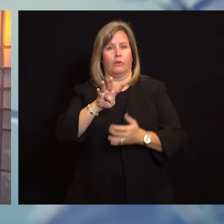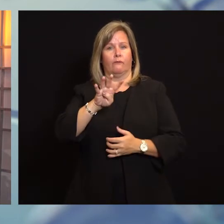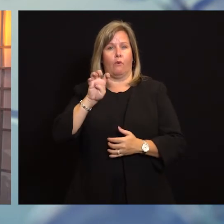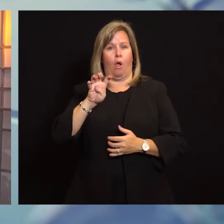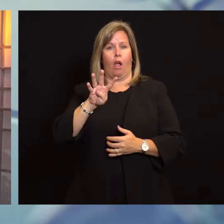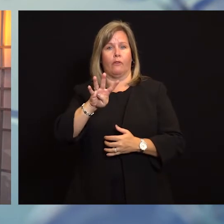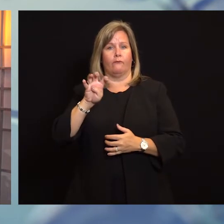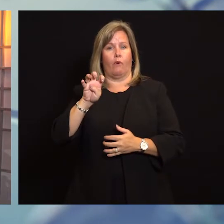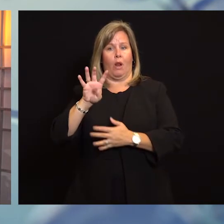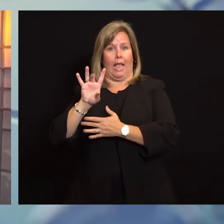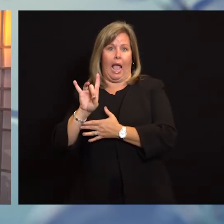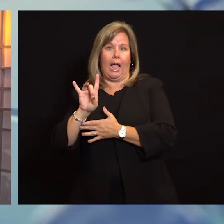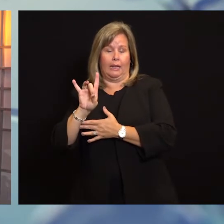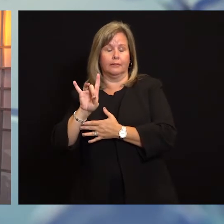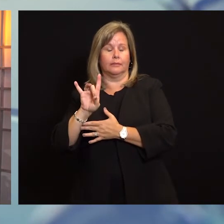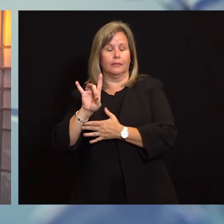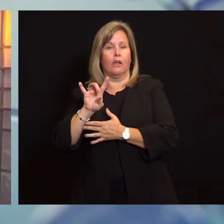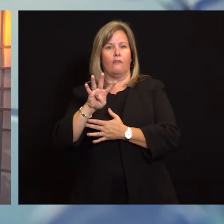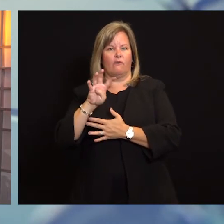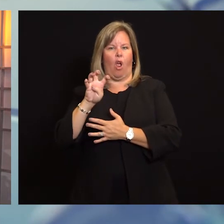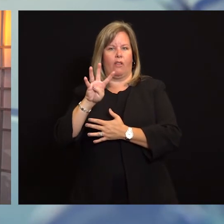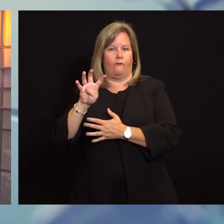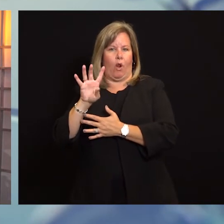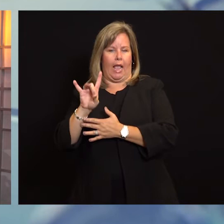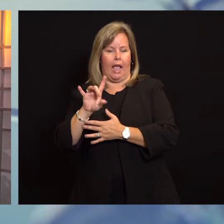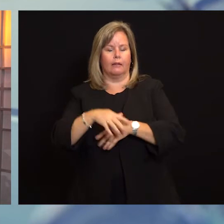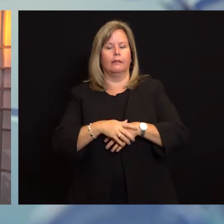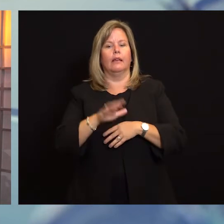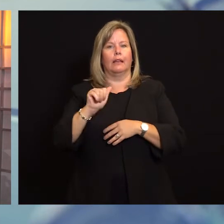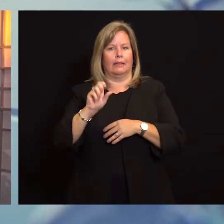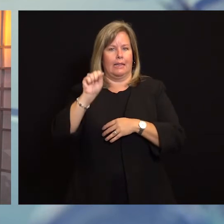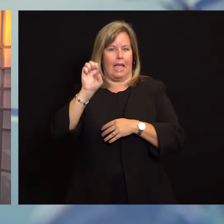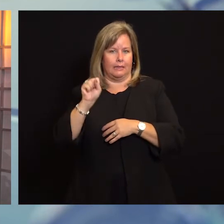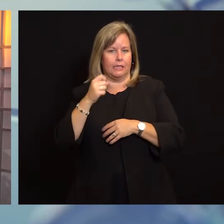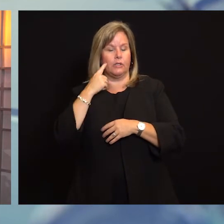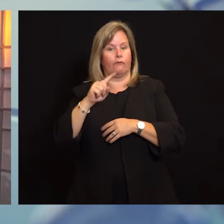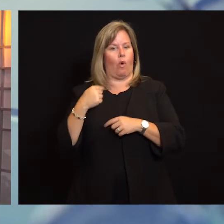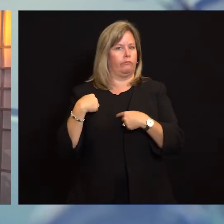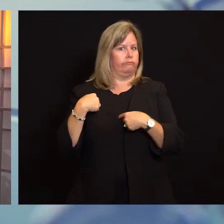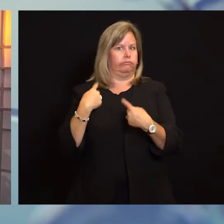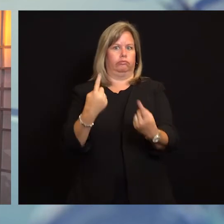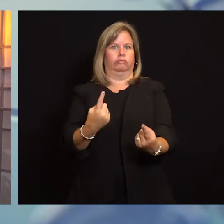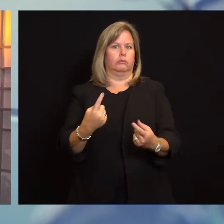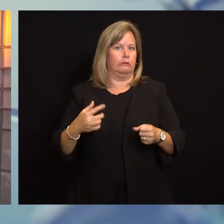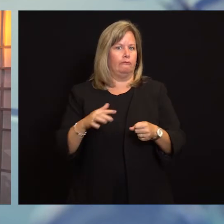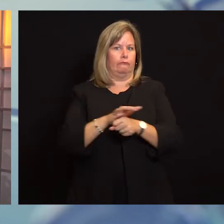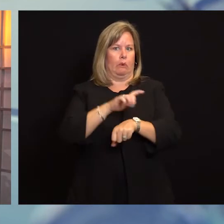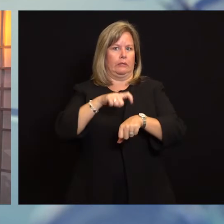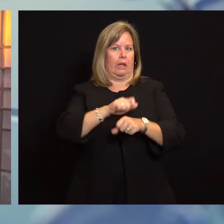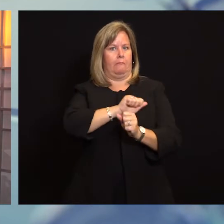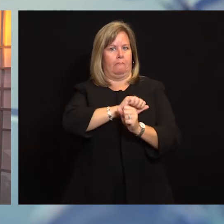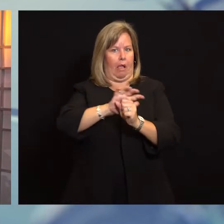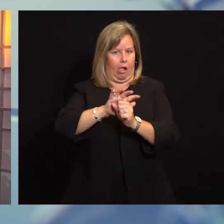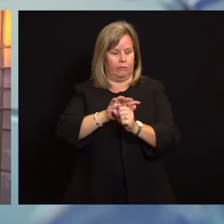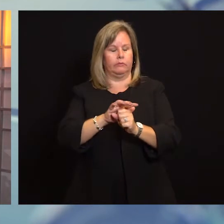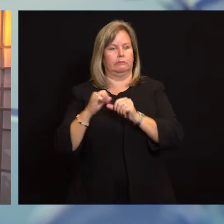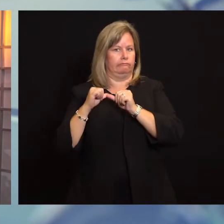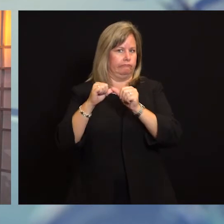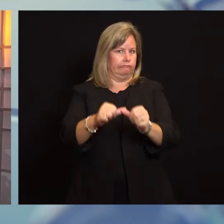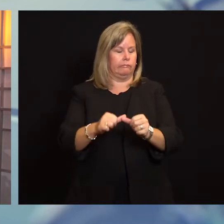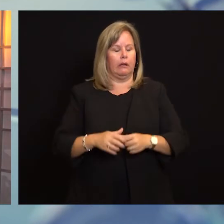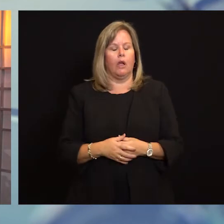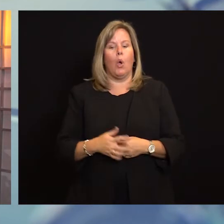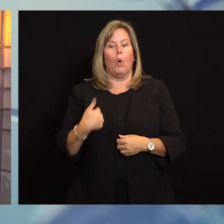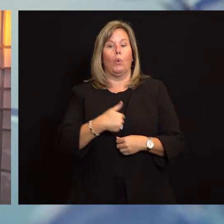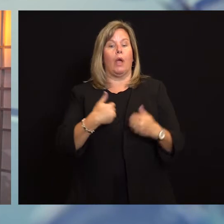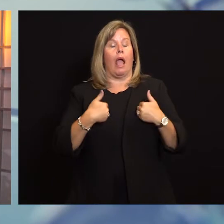7,448 total cases diagnosed of COVID-19 during the duration of this pandemic. We're at a positivity rate right